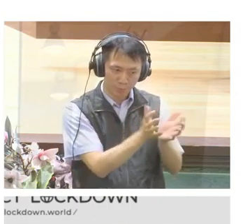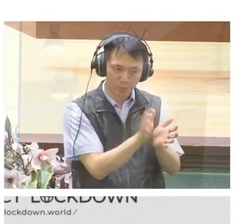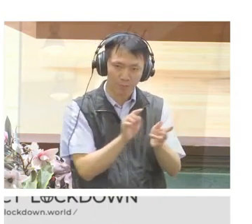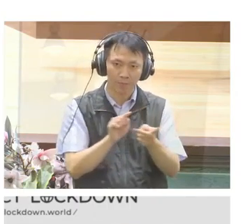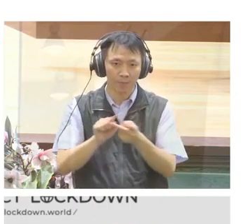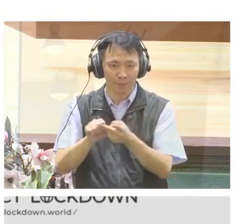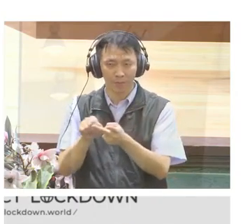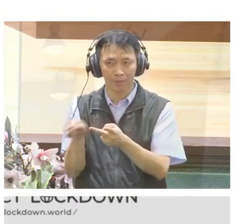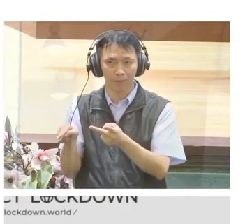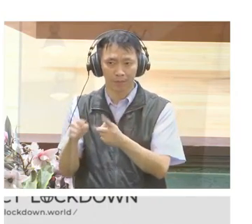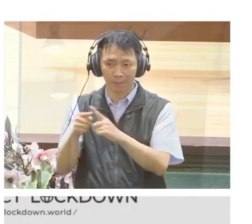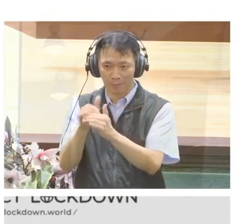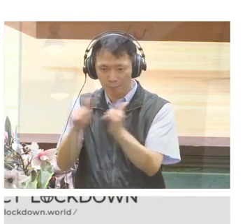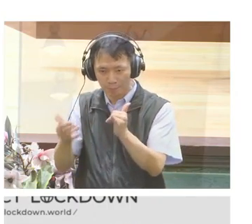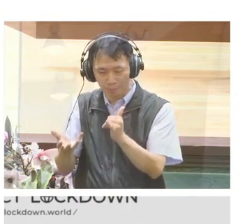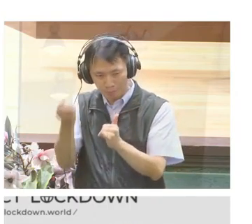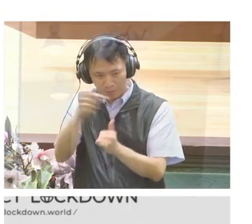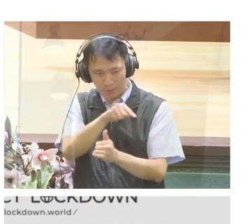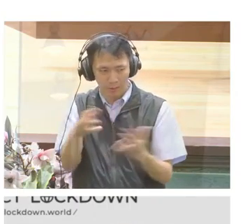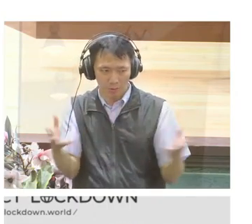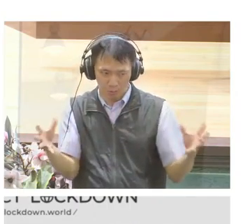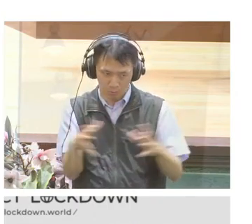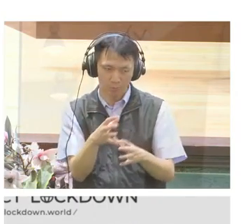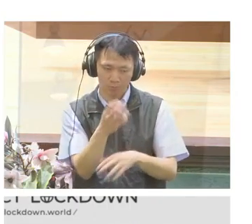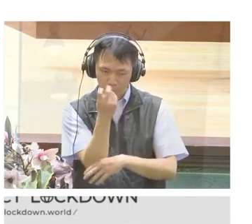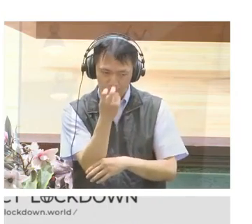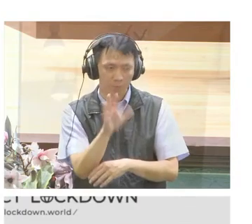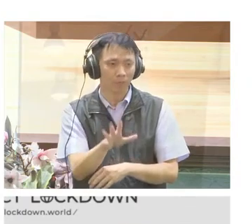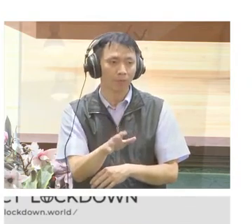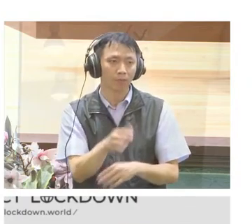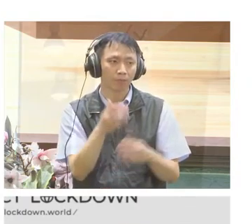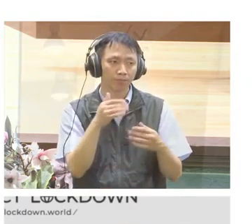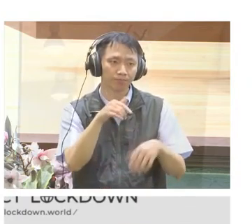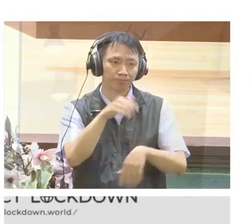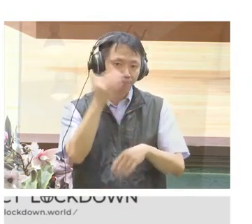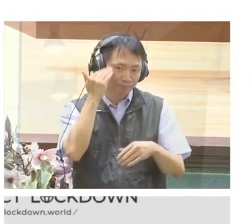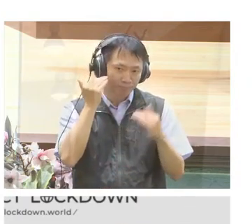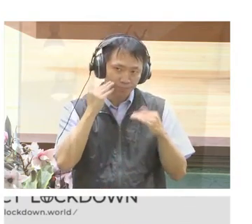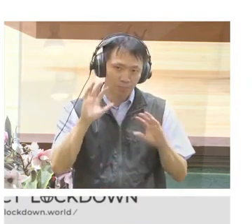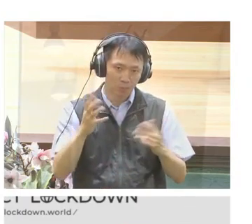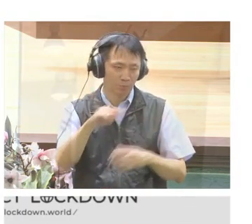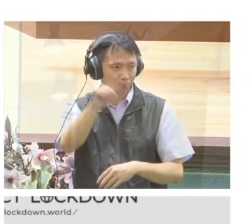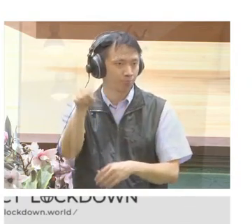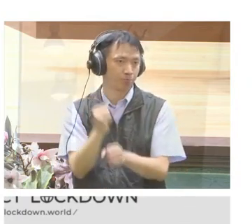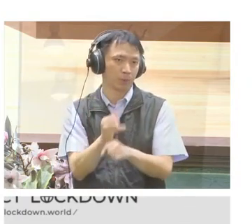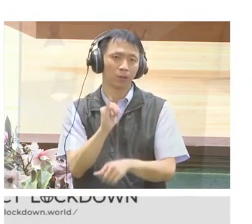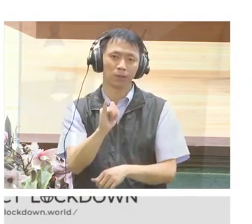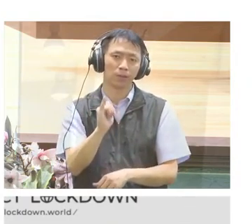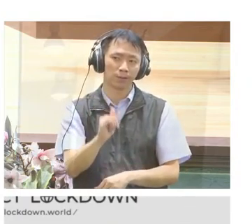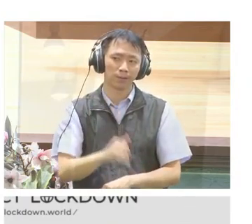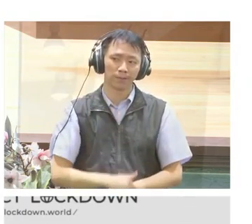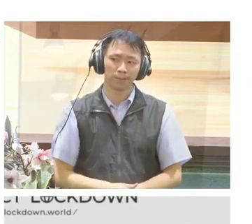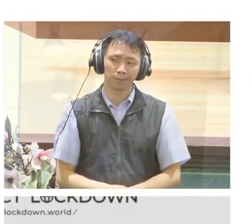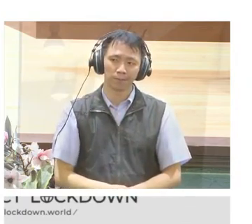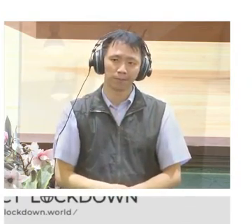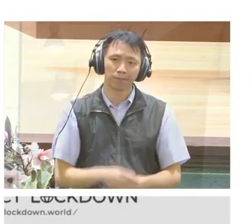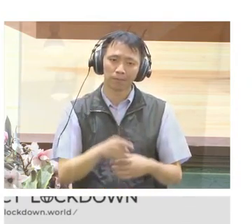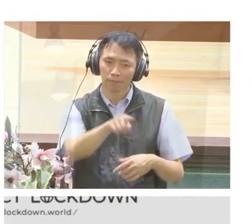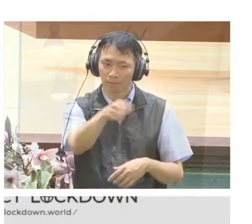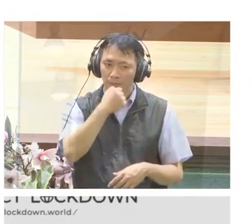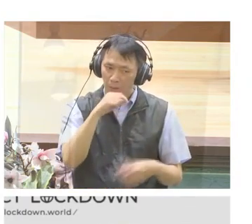and that kind of thing. South Korea has been quite amazing as well. They, again, much like Taiwan, they've been very,